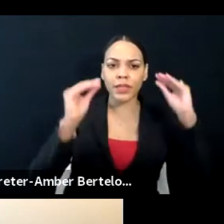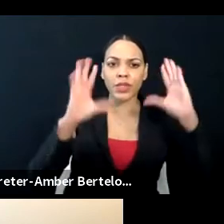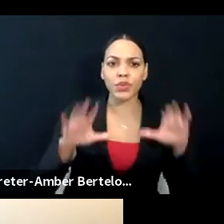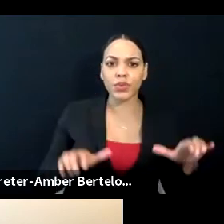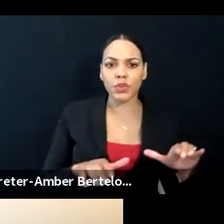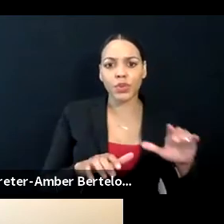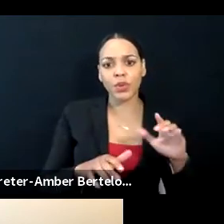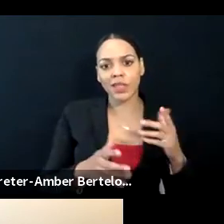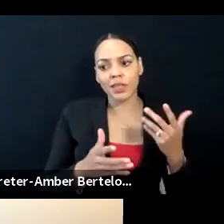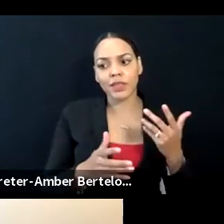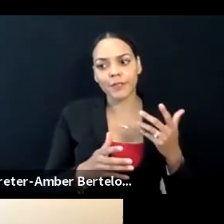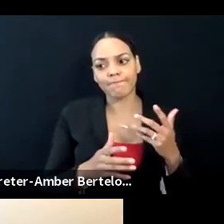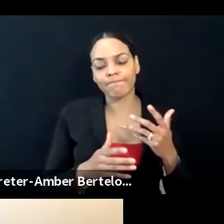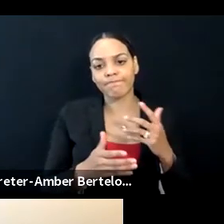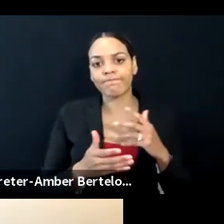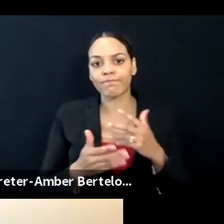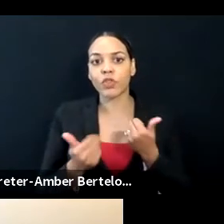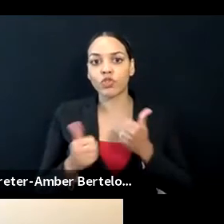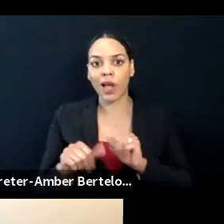yeah, I'm not surprised at that story.